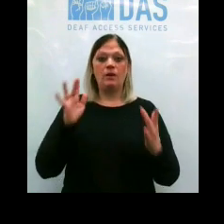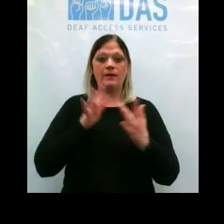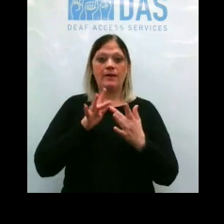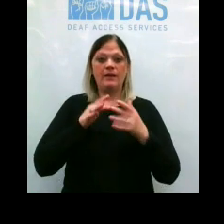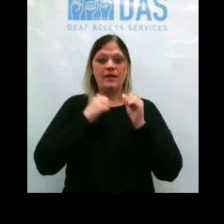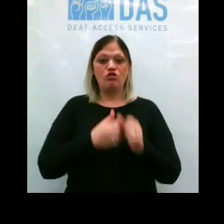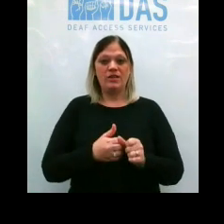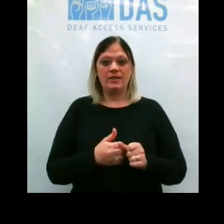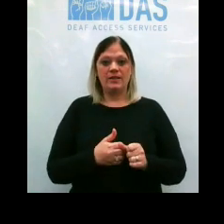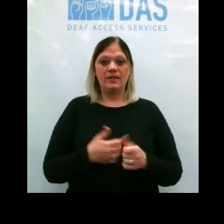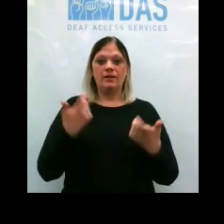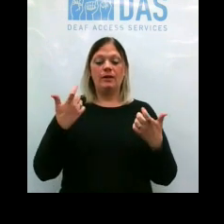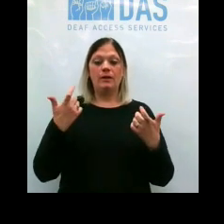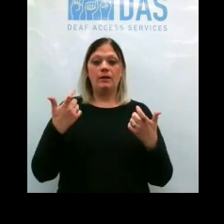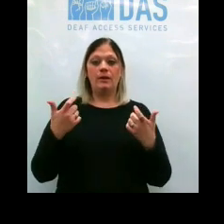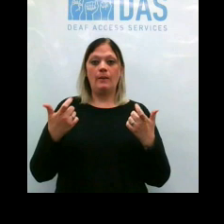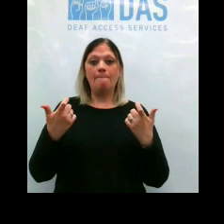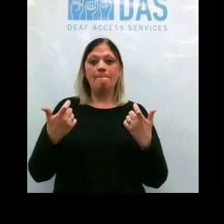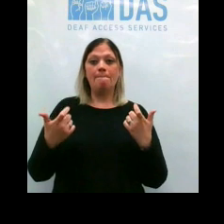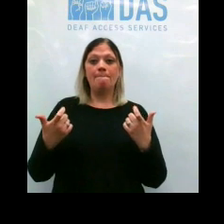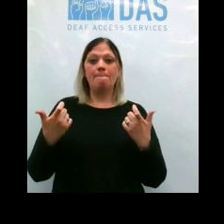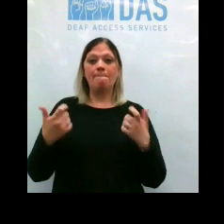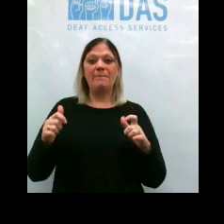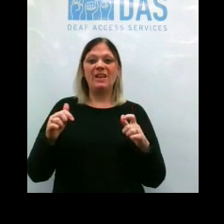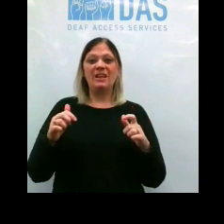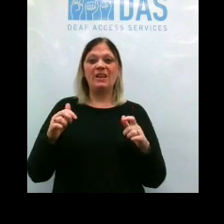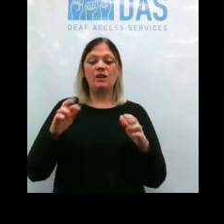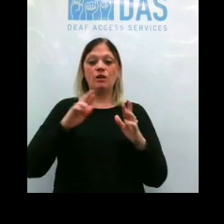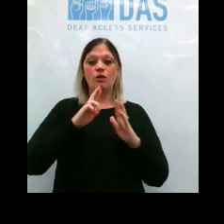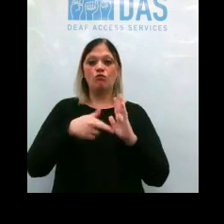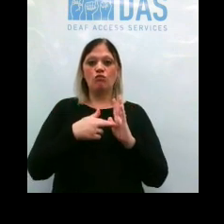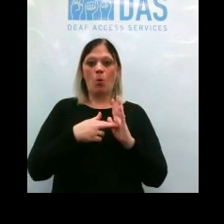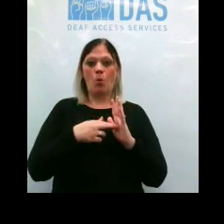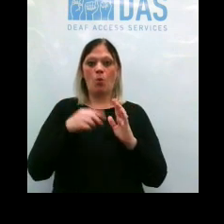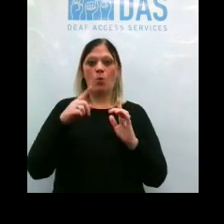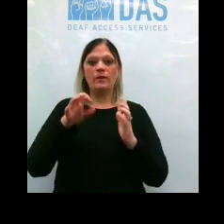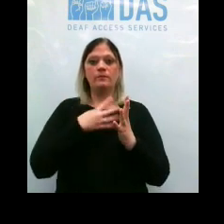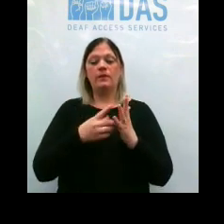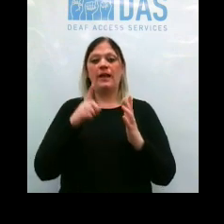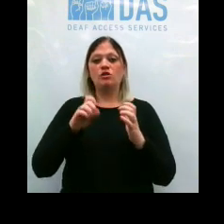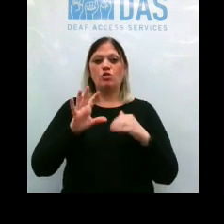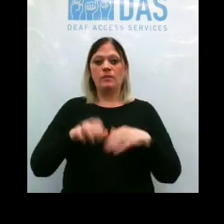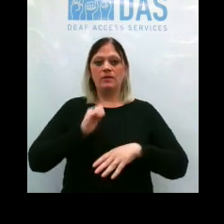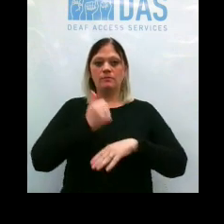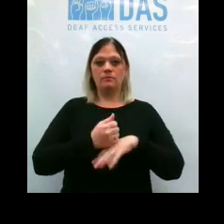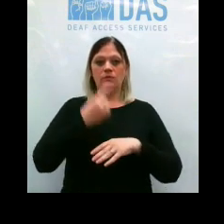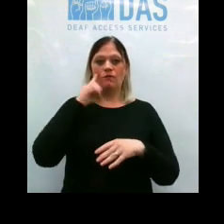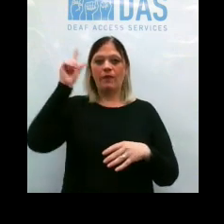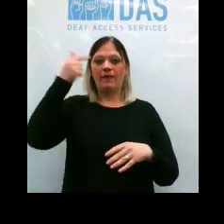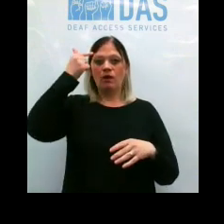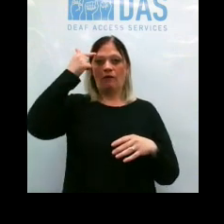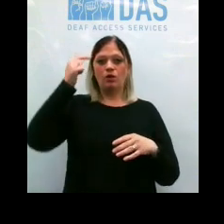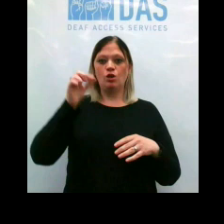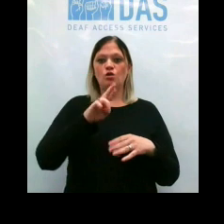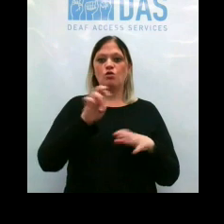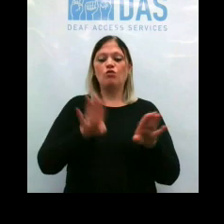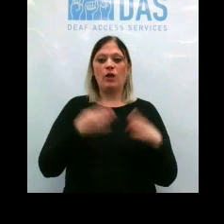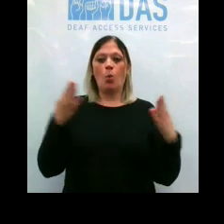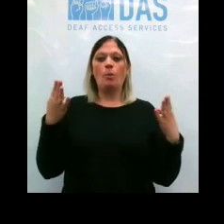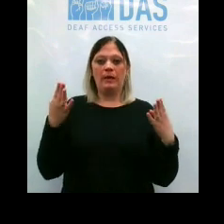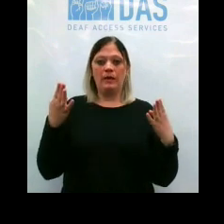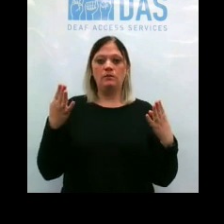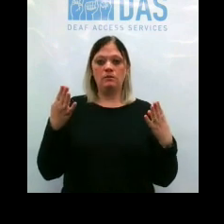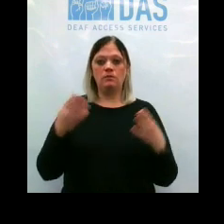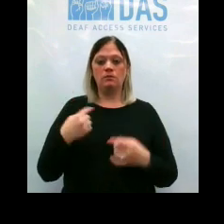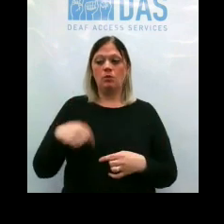tracing, big role that is a metric that needs to be in place for the governor's reopening indicators.